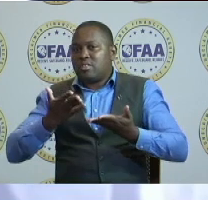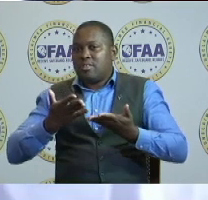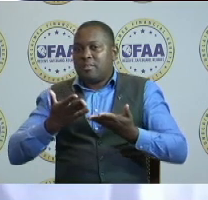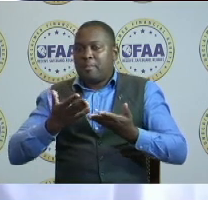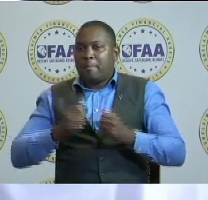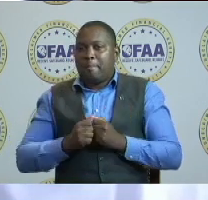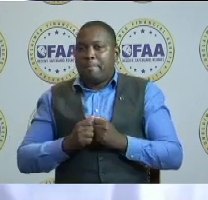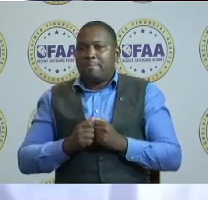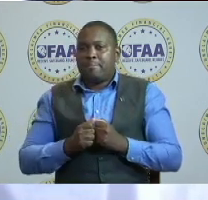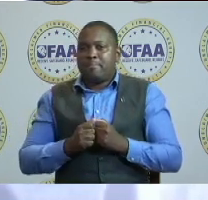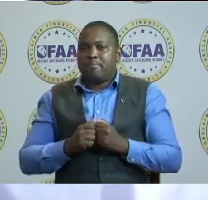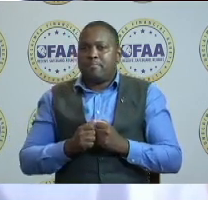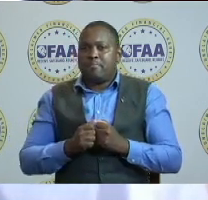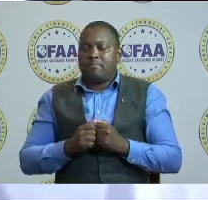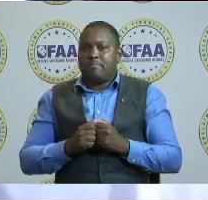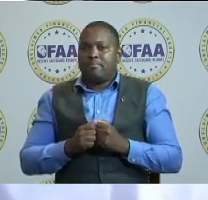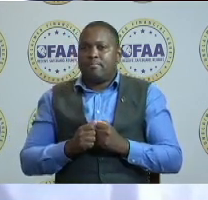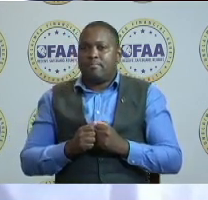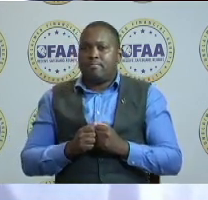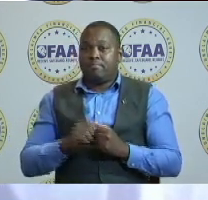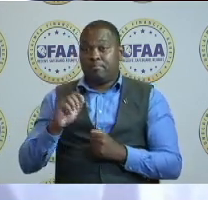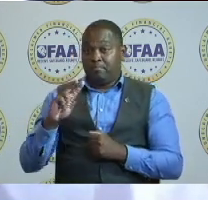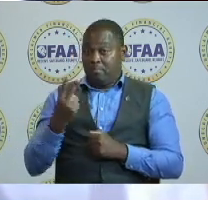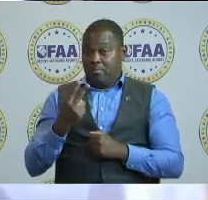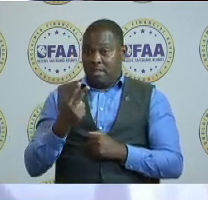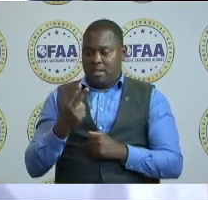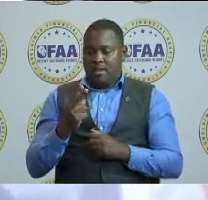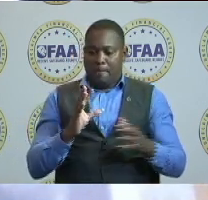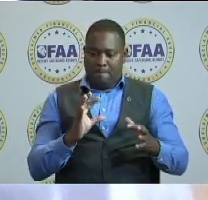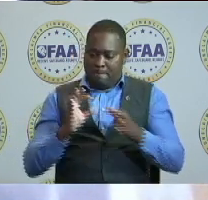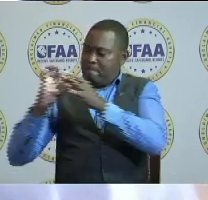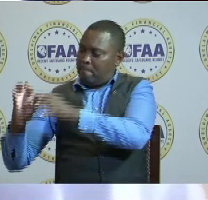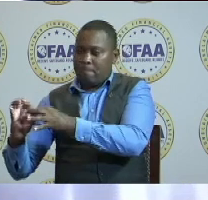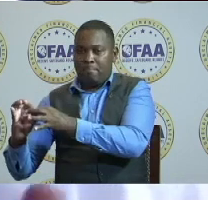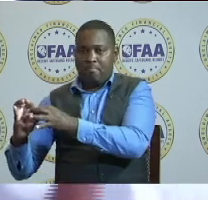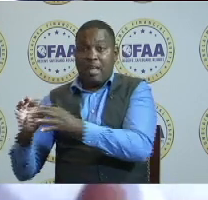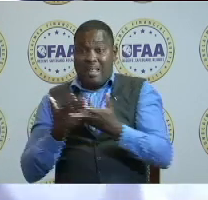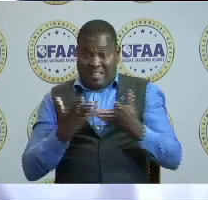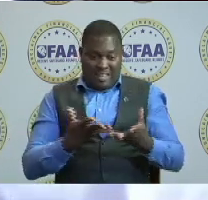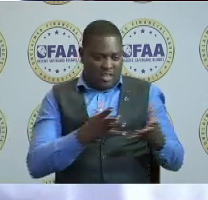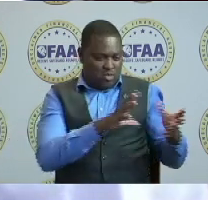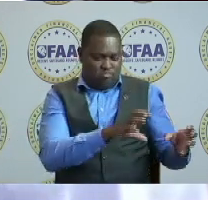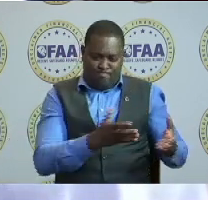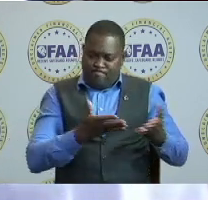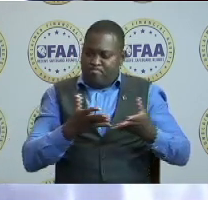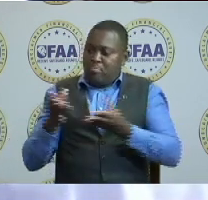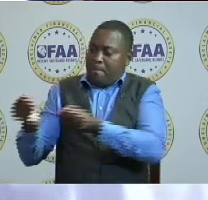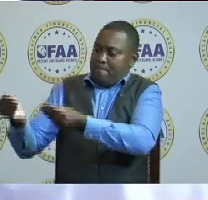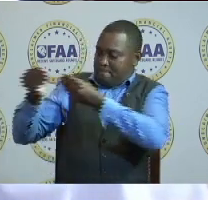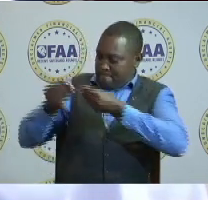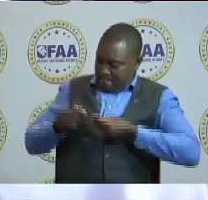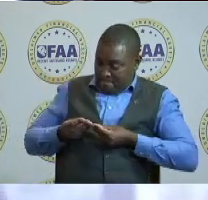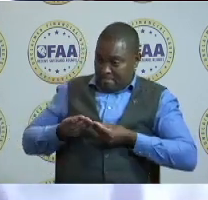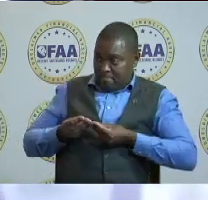receive pillar. And the second pillar is the reunite pillar. So on the one hand, to receive, and